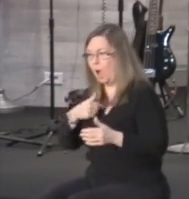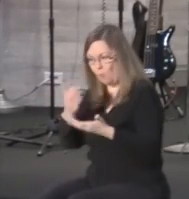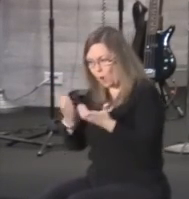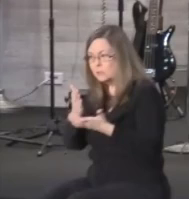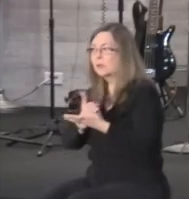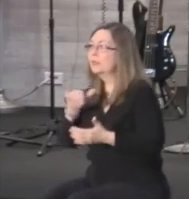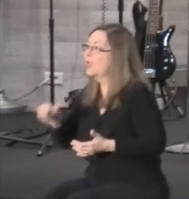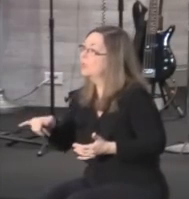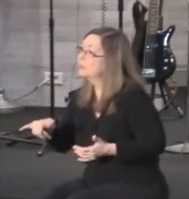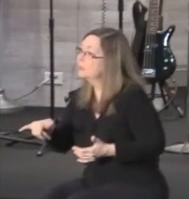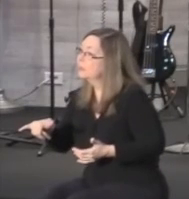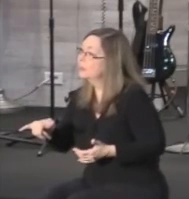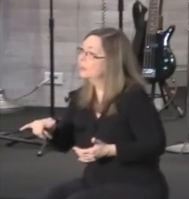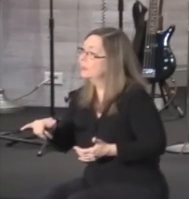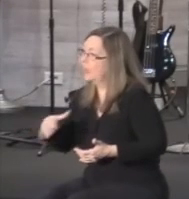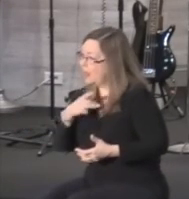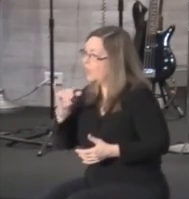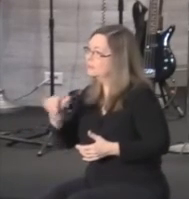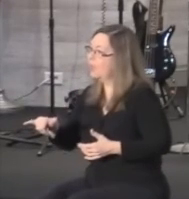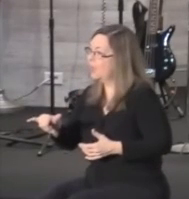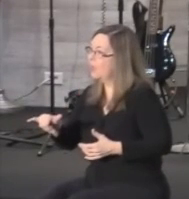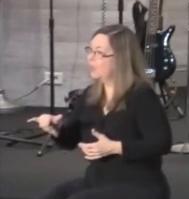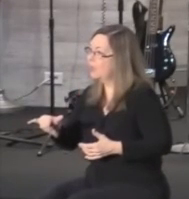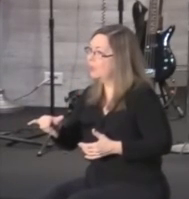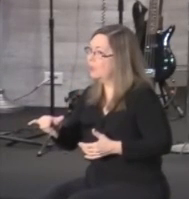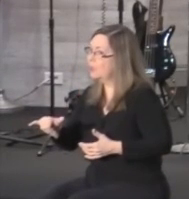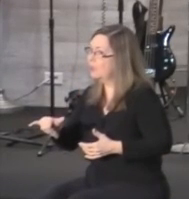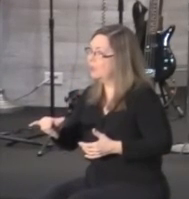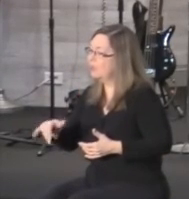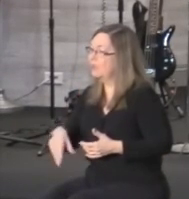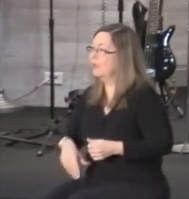of that. I like to have some of that.